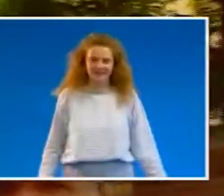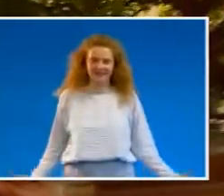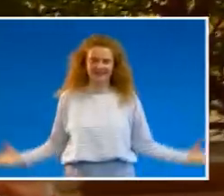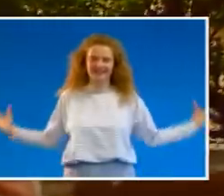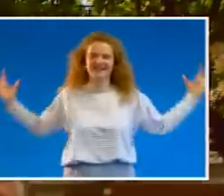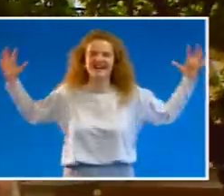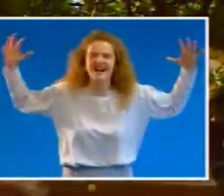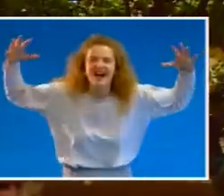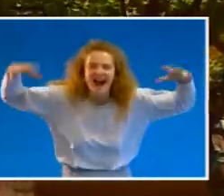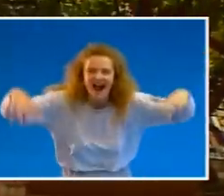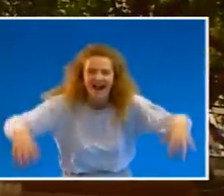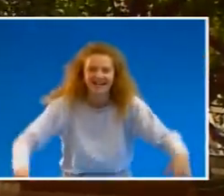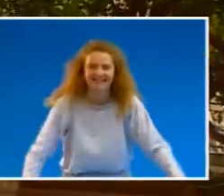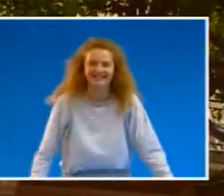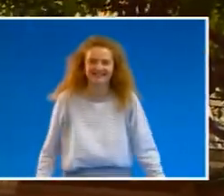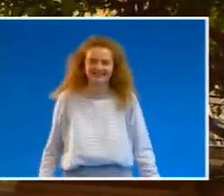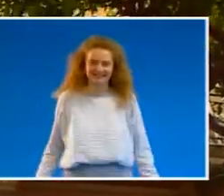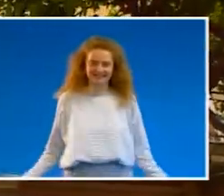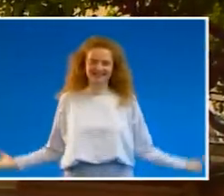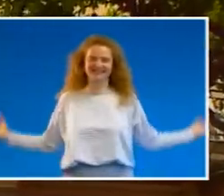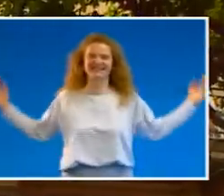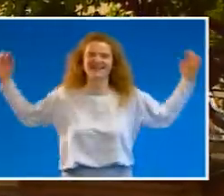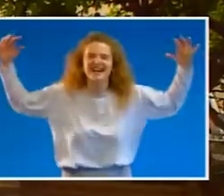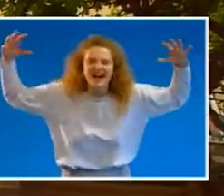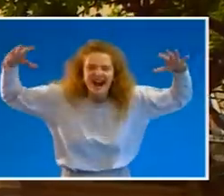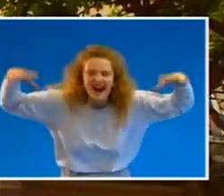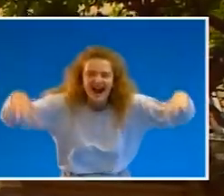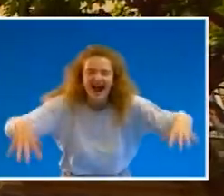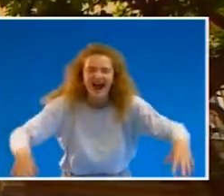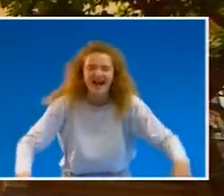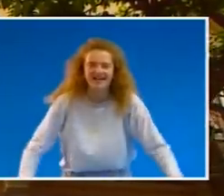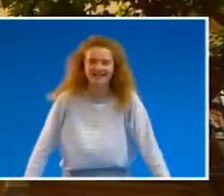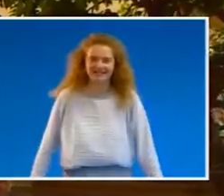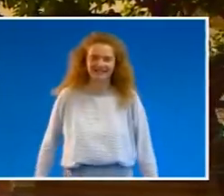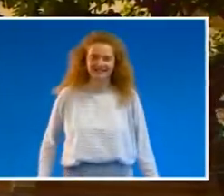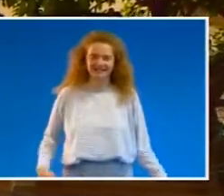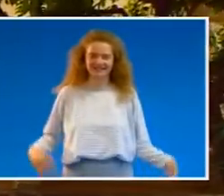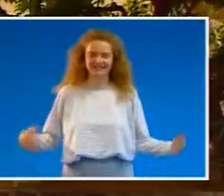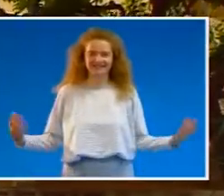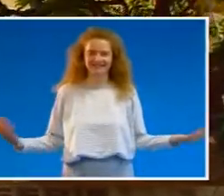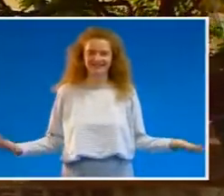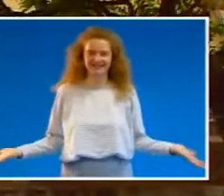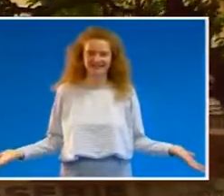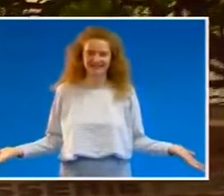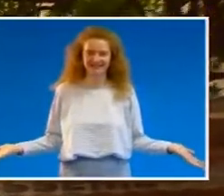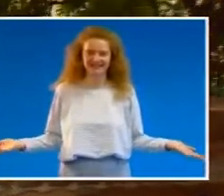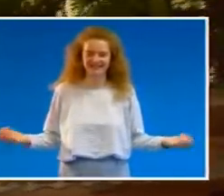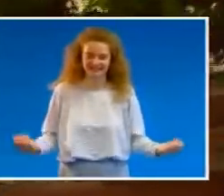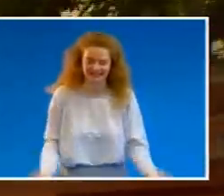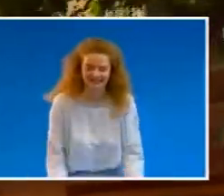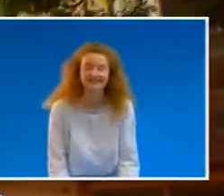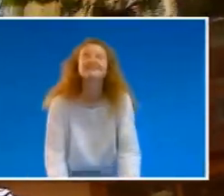He played he was a great big bear. He played he was a great big bear to show that he was